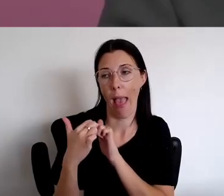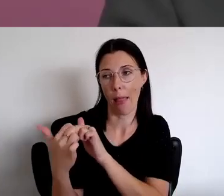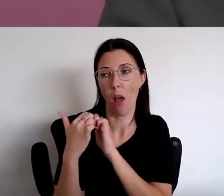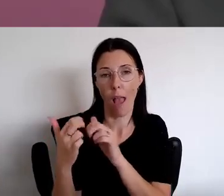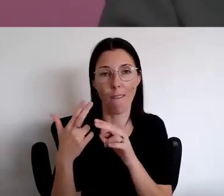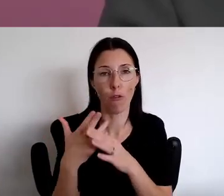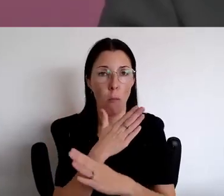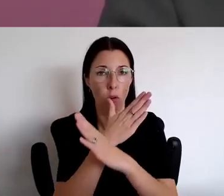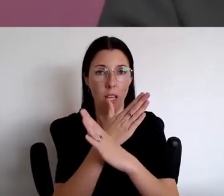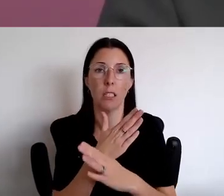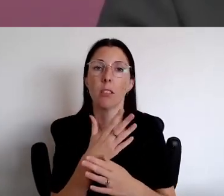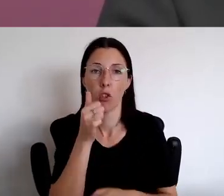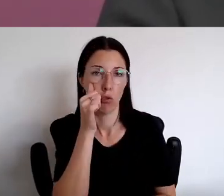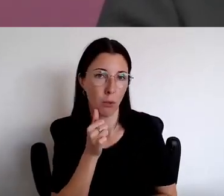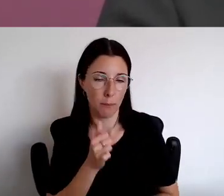prevention.